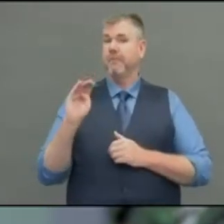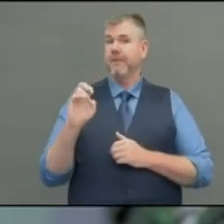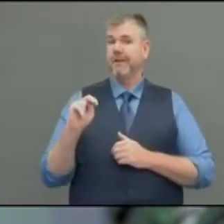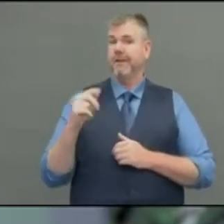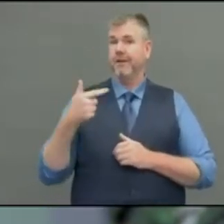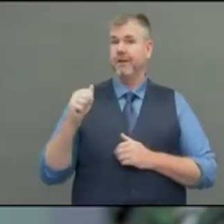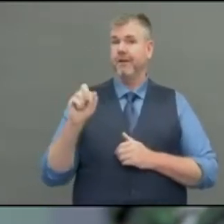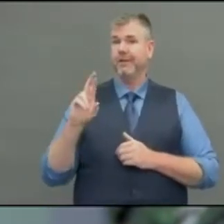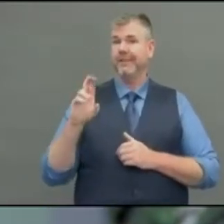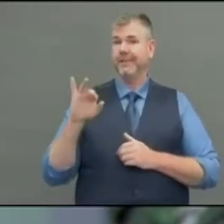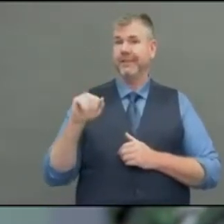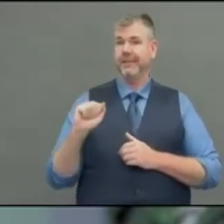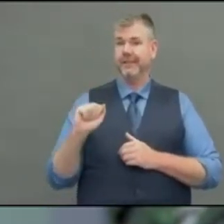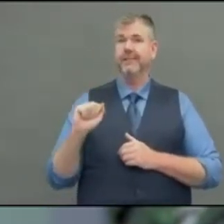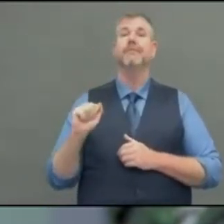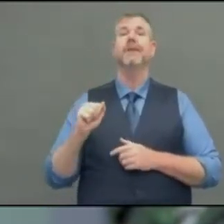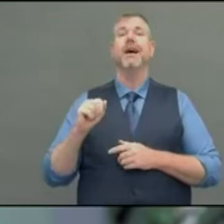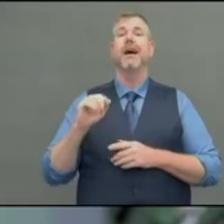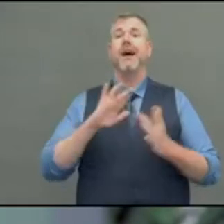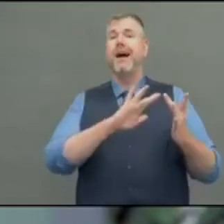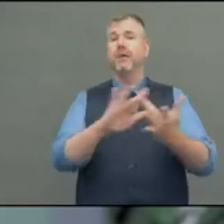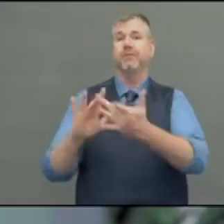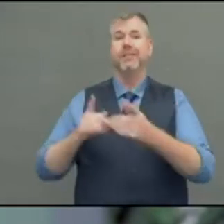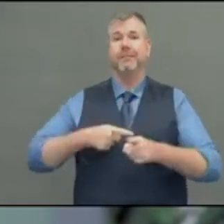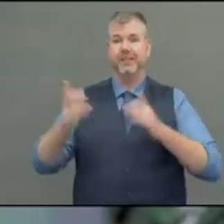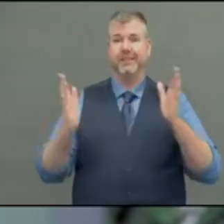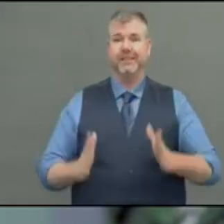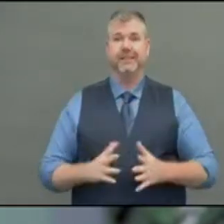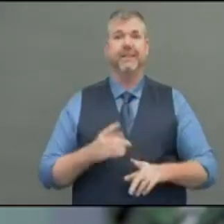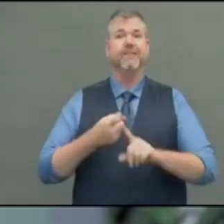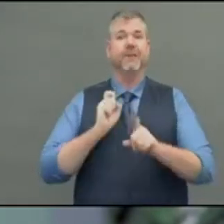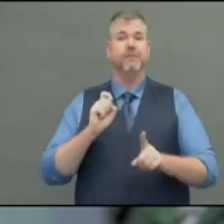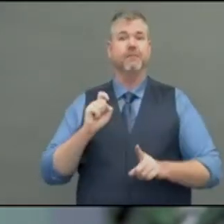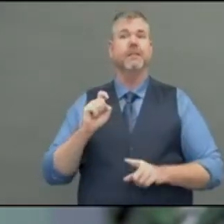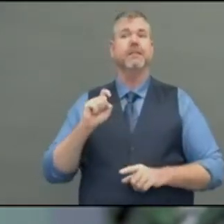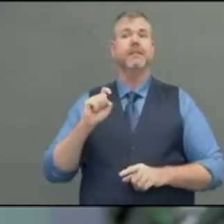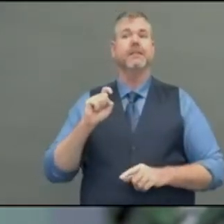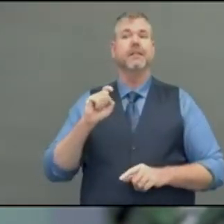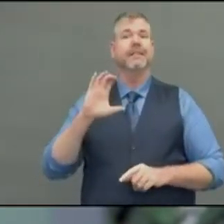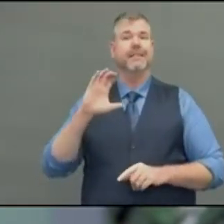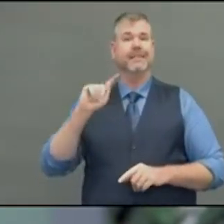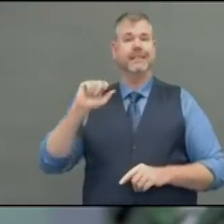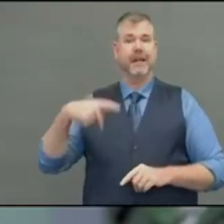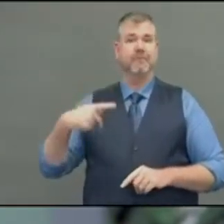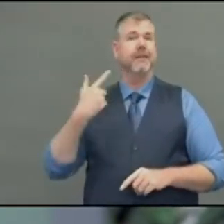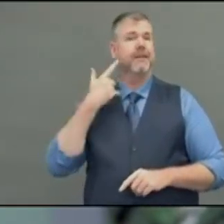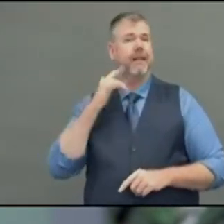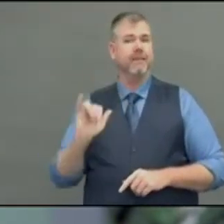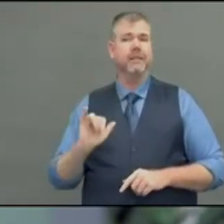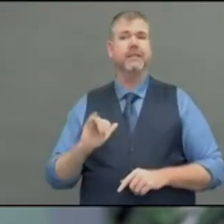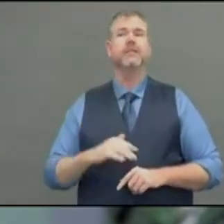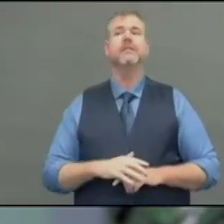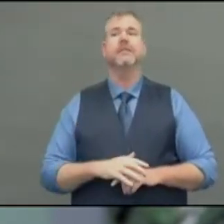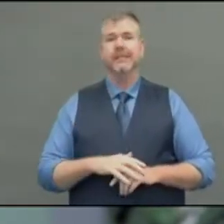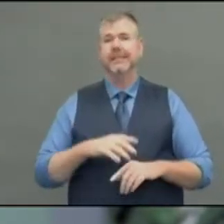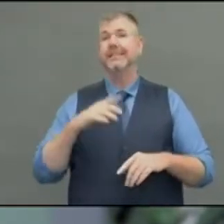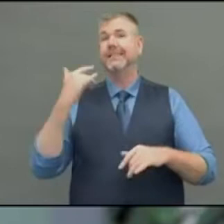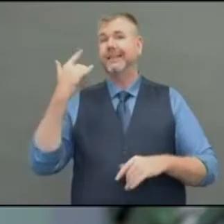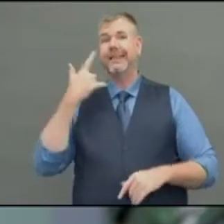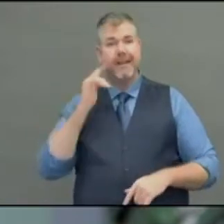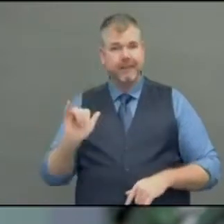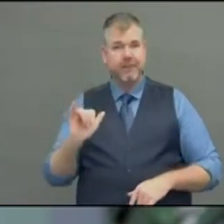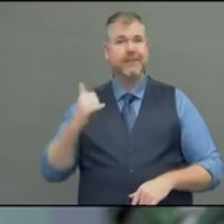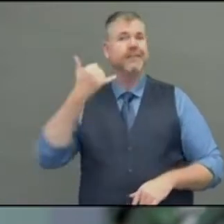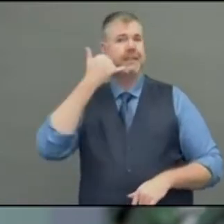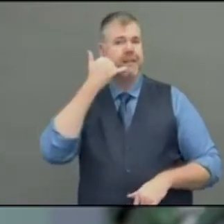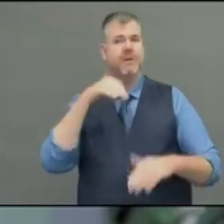Program. And today we'll be talking about the California Telephone Access Program, also known as CTAP. But before we